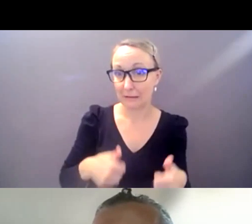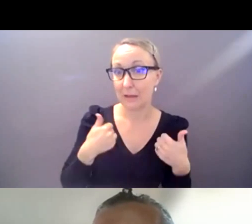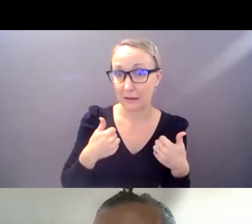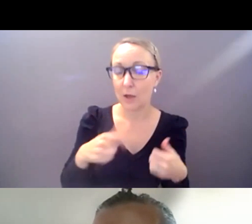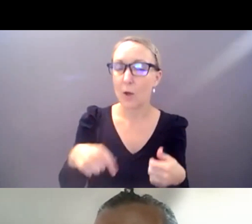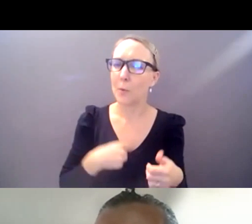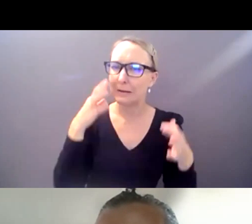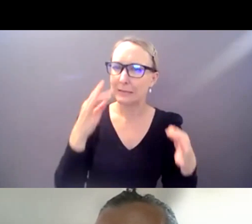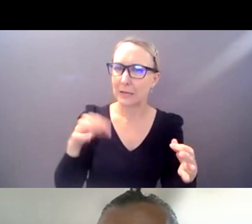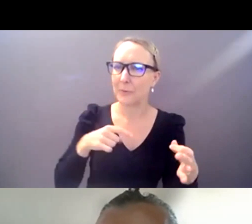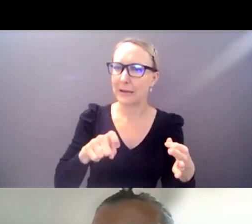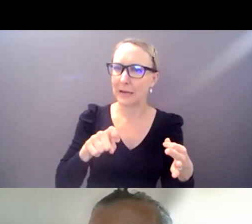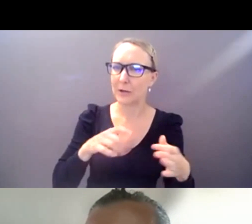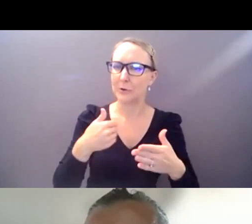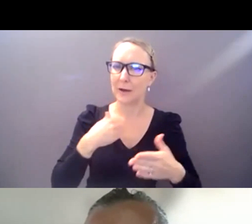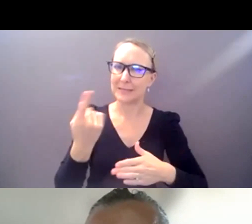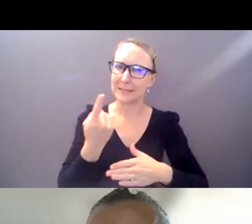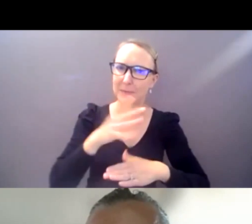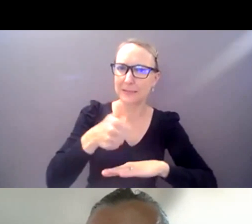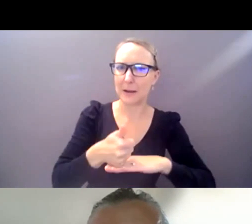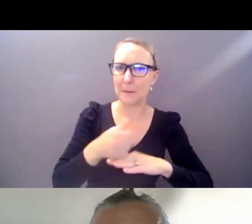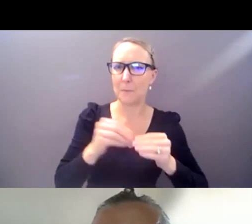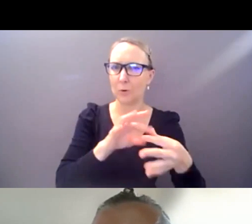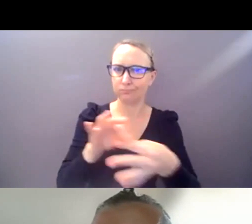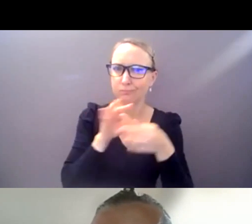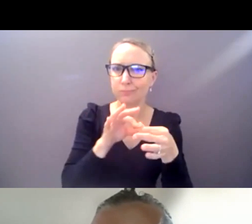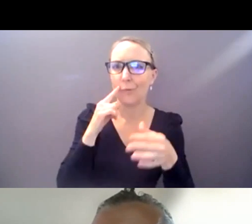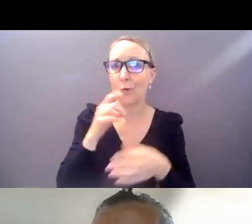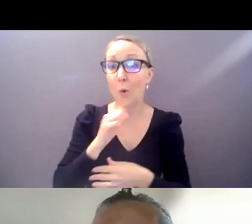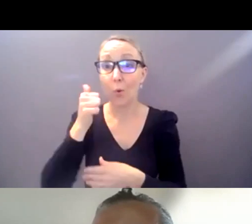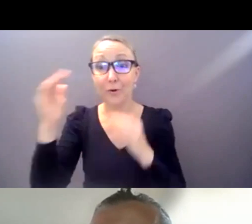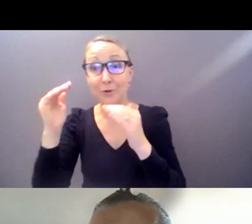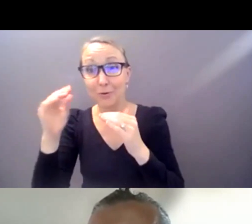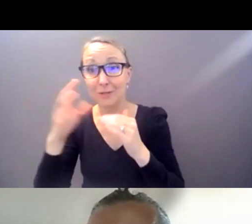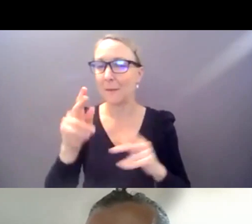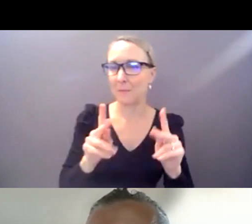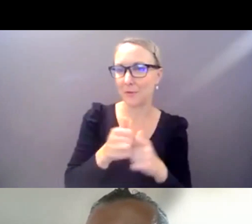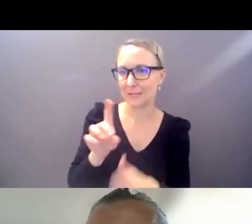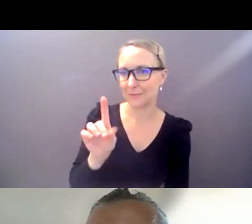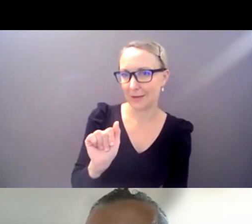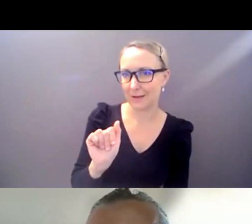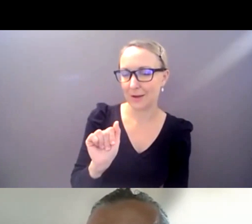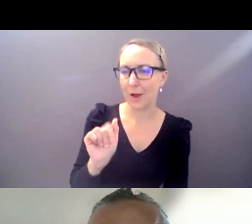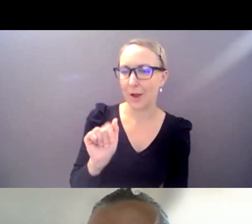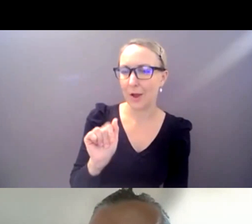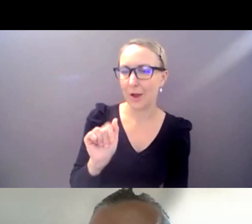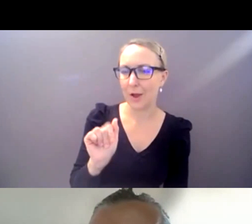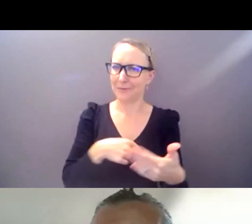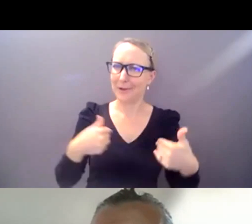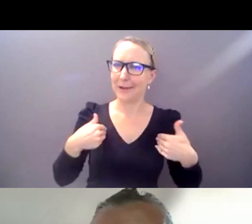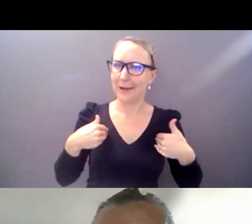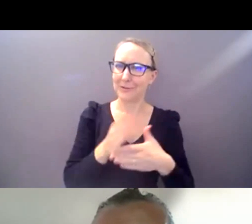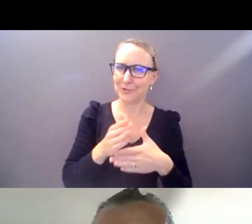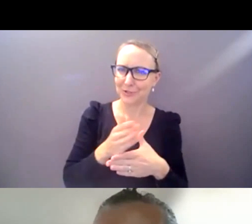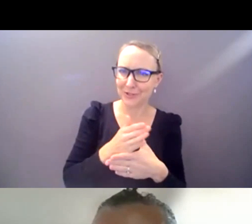services, both for older adults and for people with disabilities, recognizing this shared journey that we're all on,